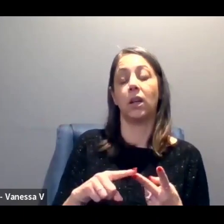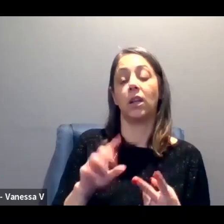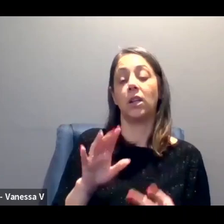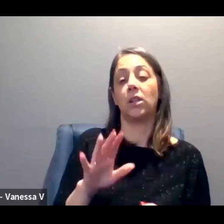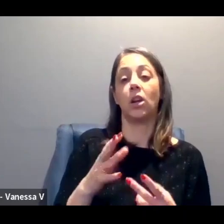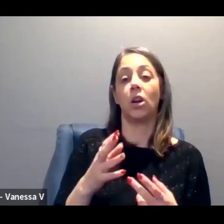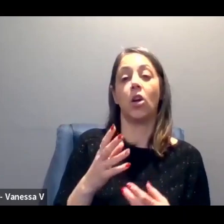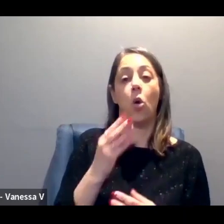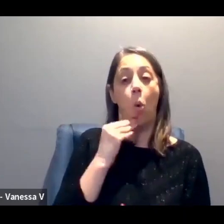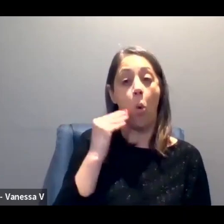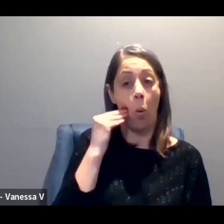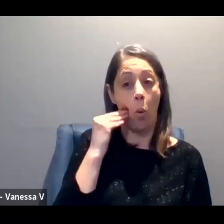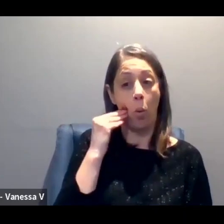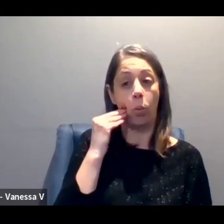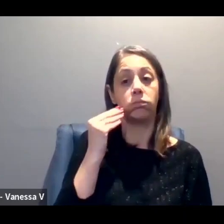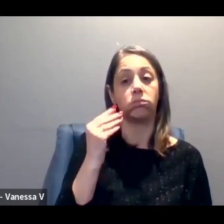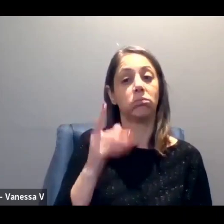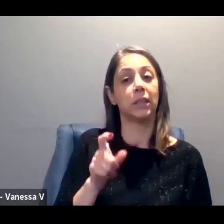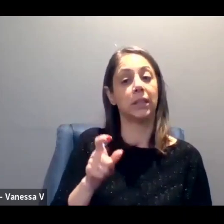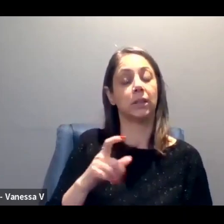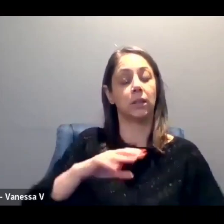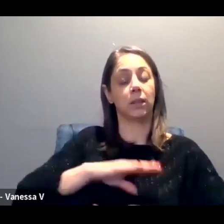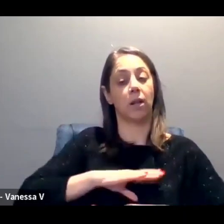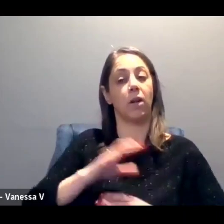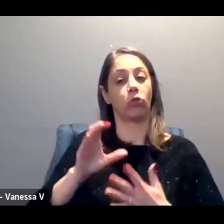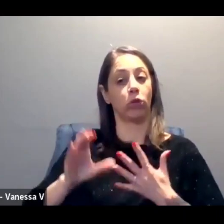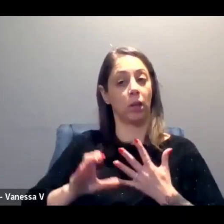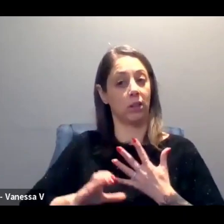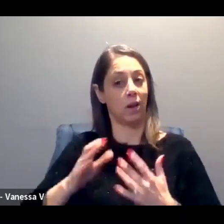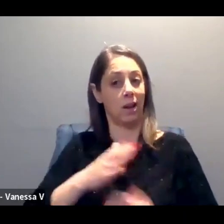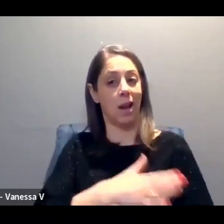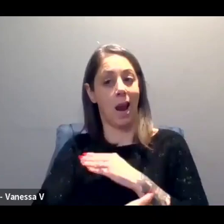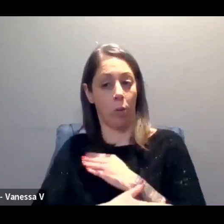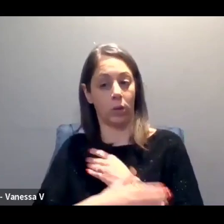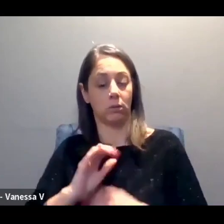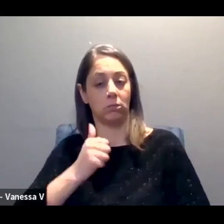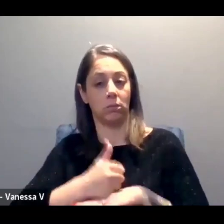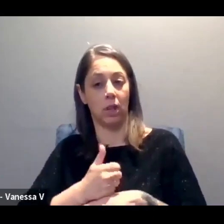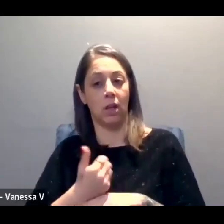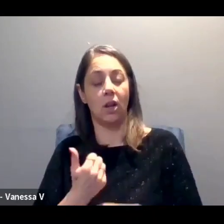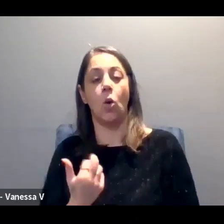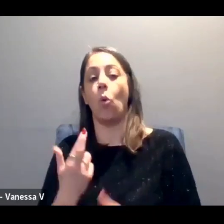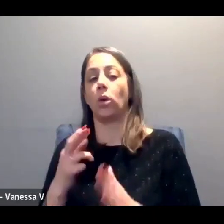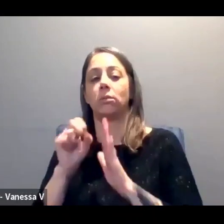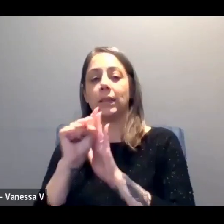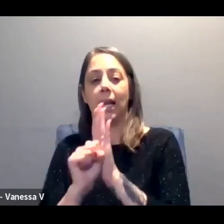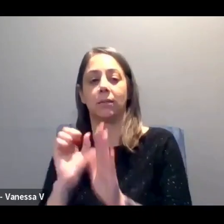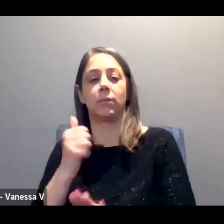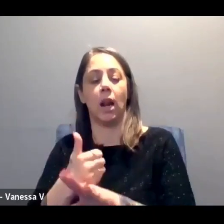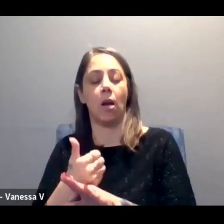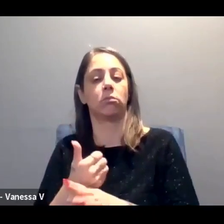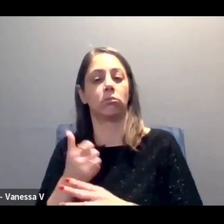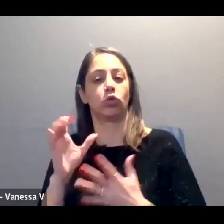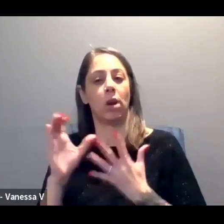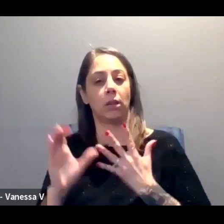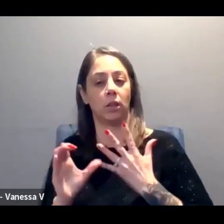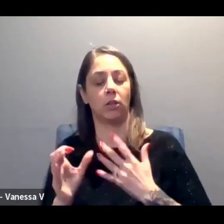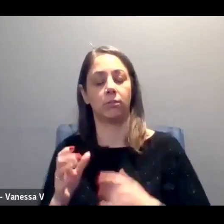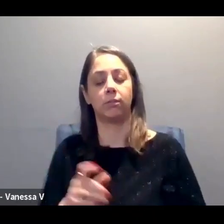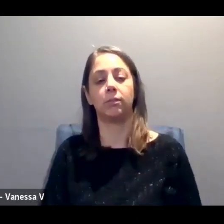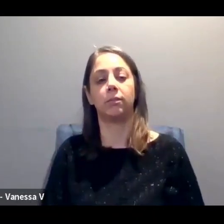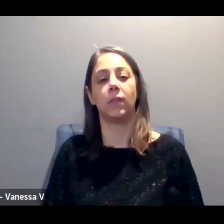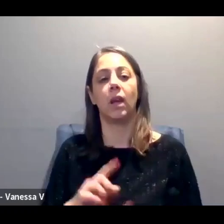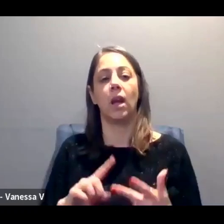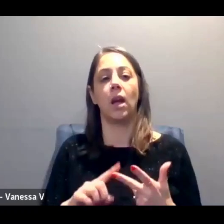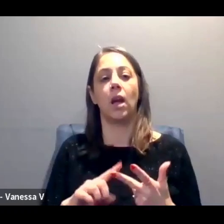or home must meet some criteria that the county has set or that the state has set for that. And the person